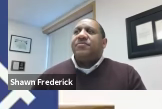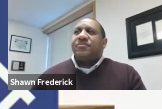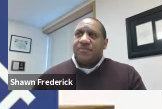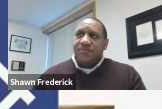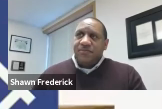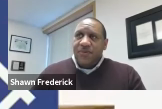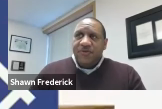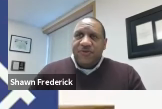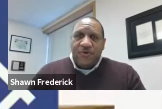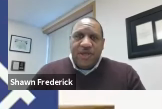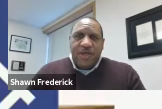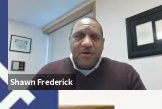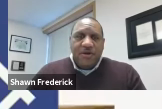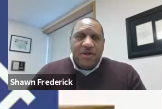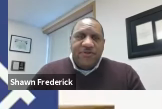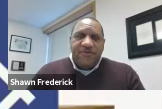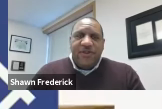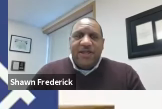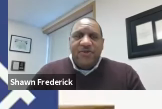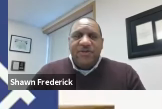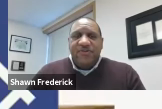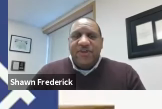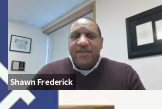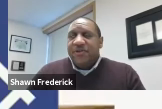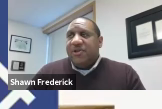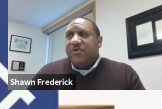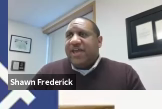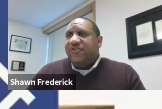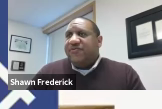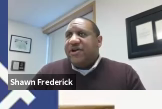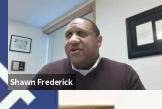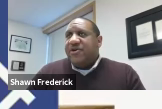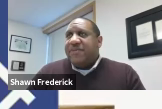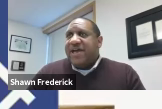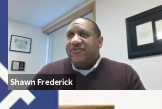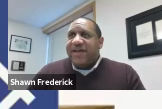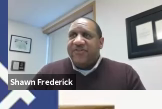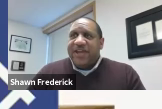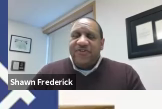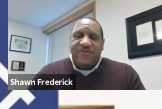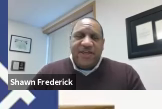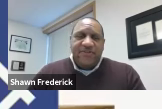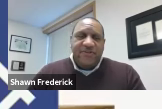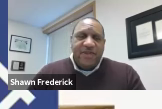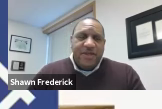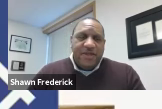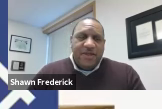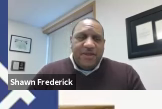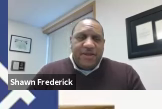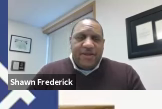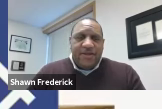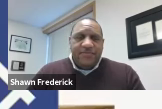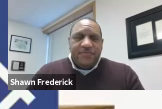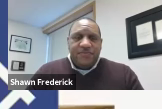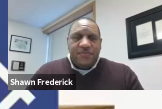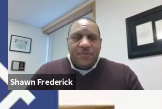Okay. So here on this slide, you can see the location of our current mass vaccination sites.